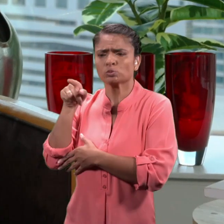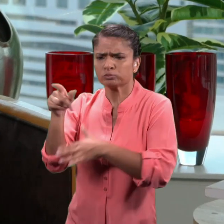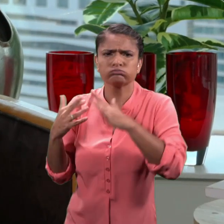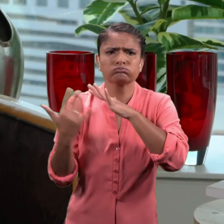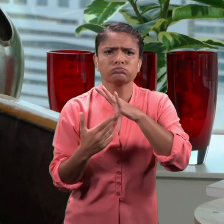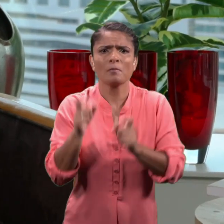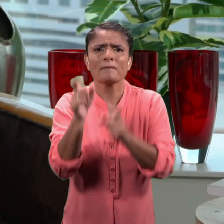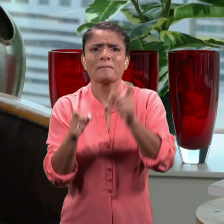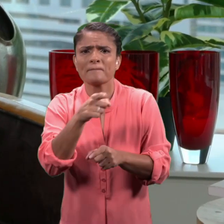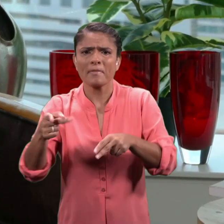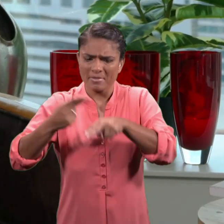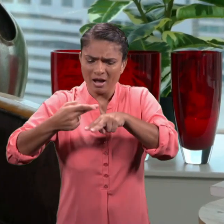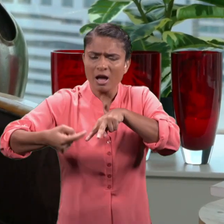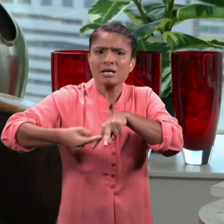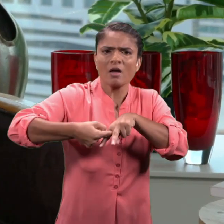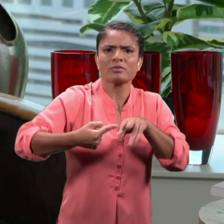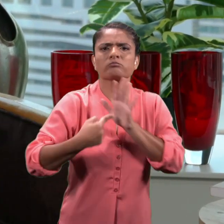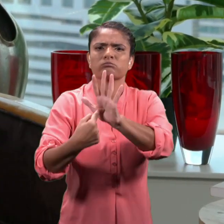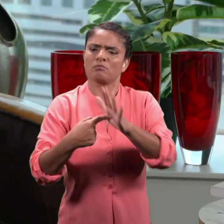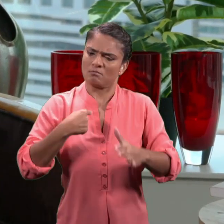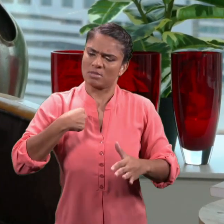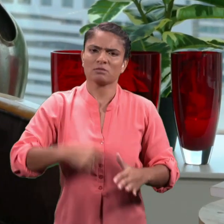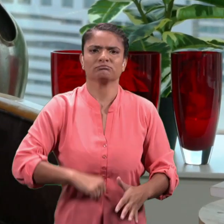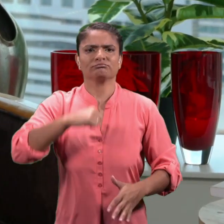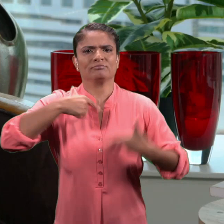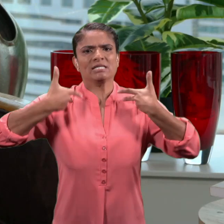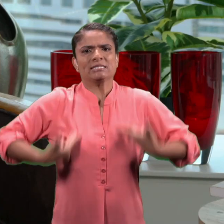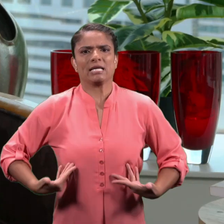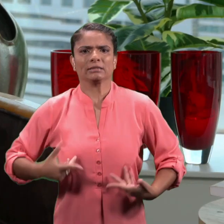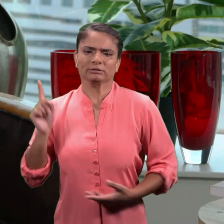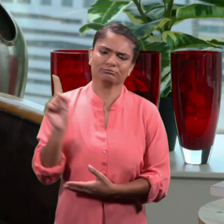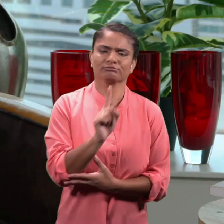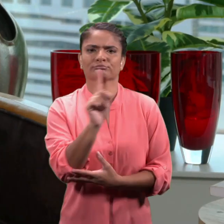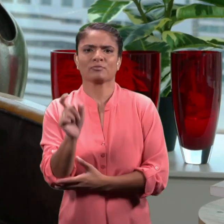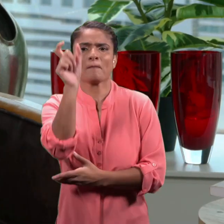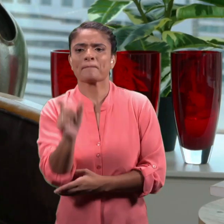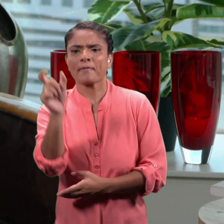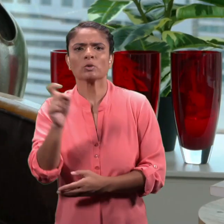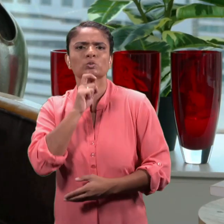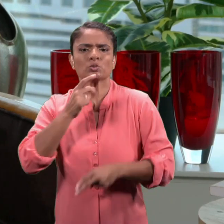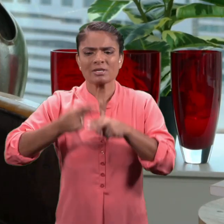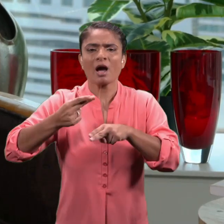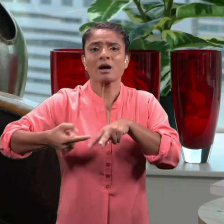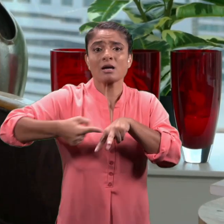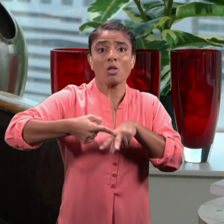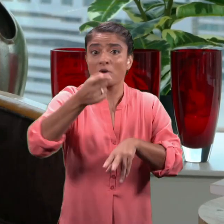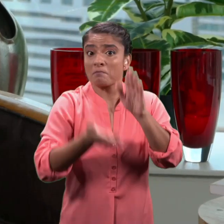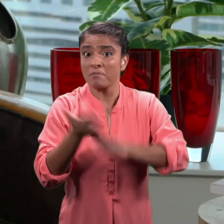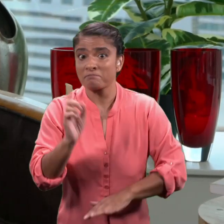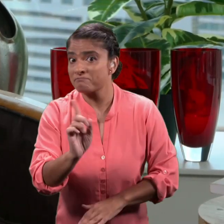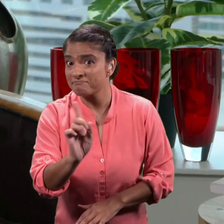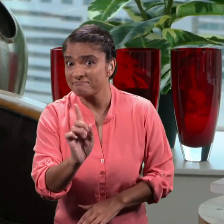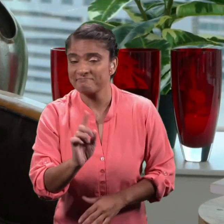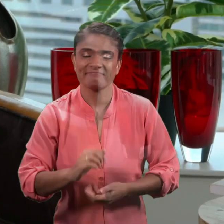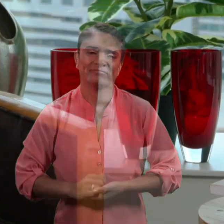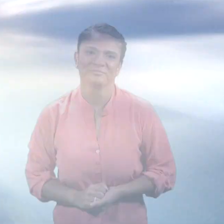Sue, who demonstrates her catheter pants invention, which is a major step up for dignity and dressing up for persons using a catheter bag.